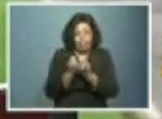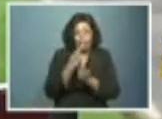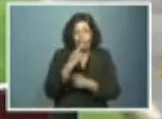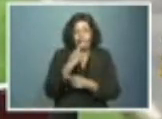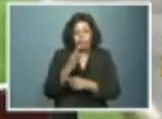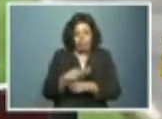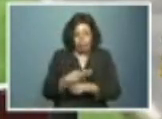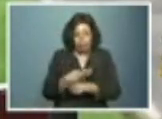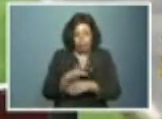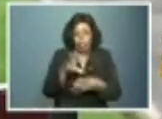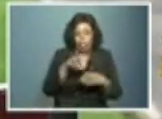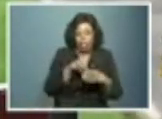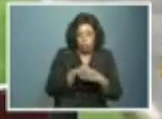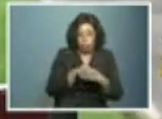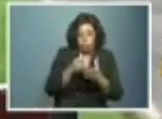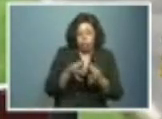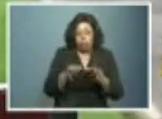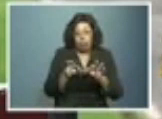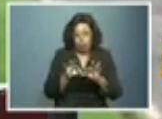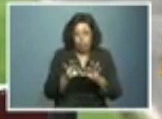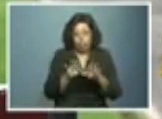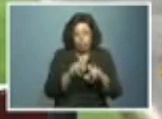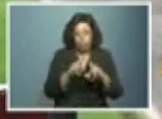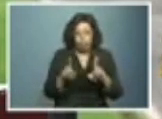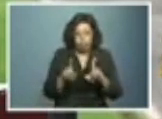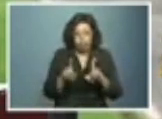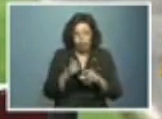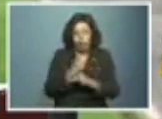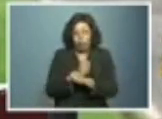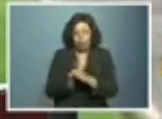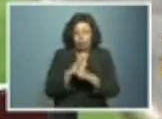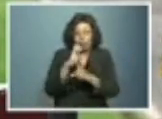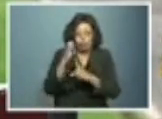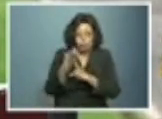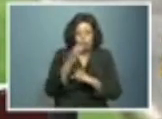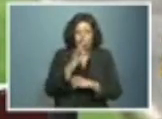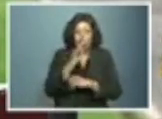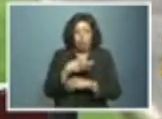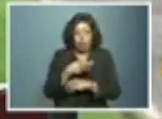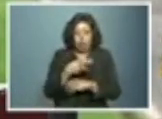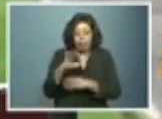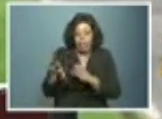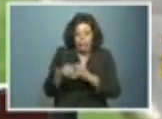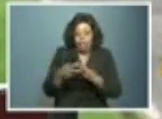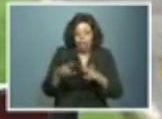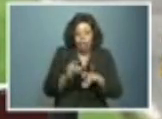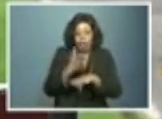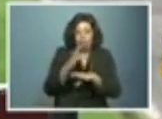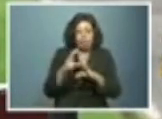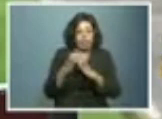females. Inclusion is critical for a diverse and equitable work environment. Women add value across our